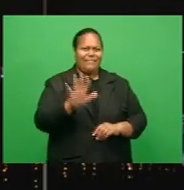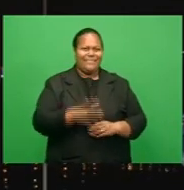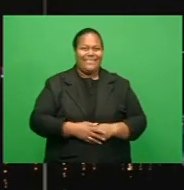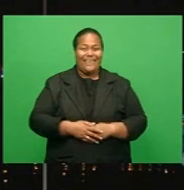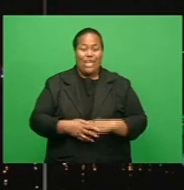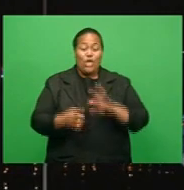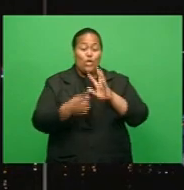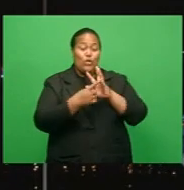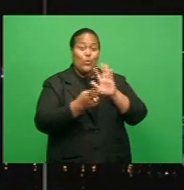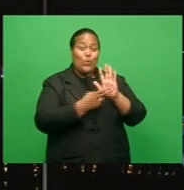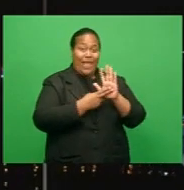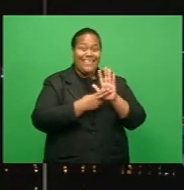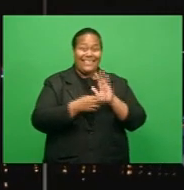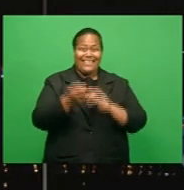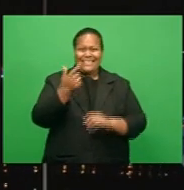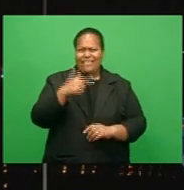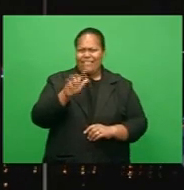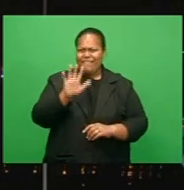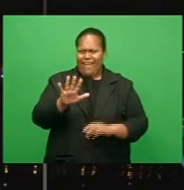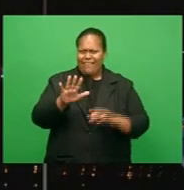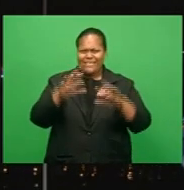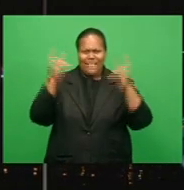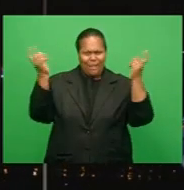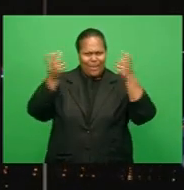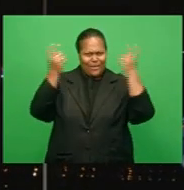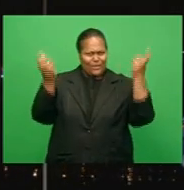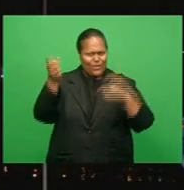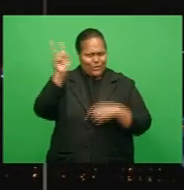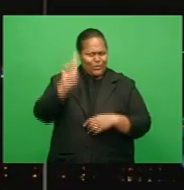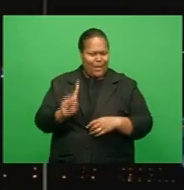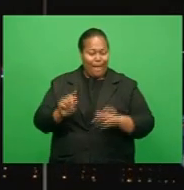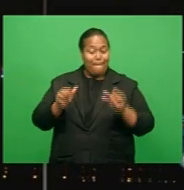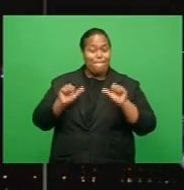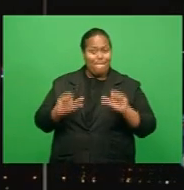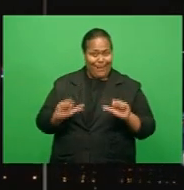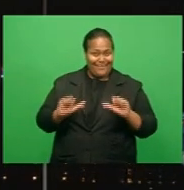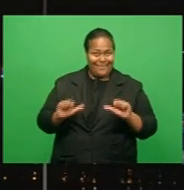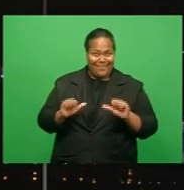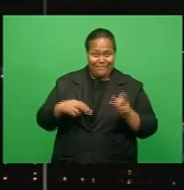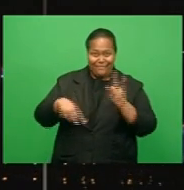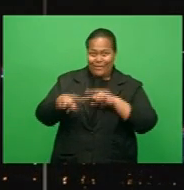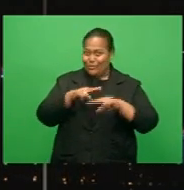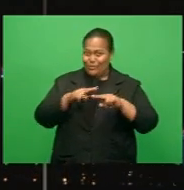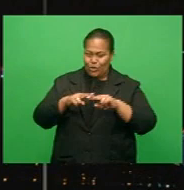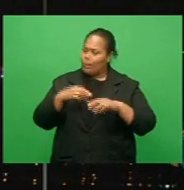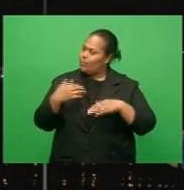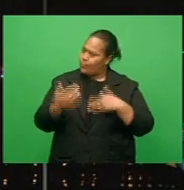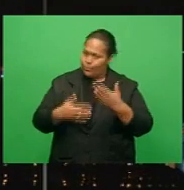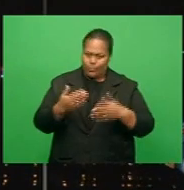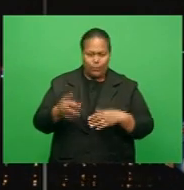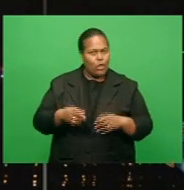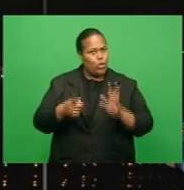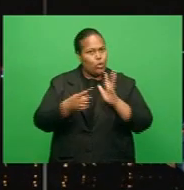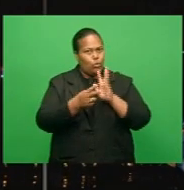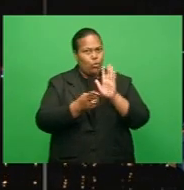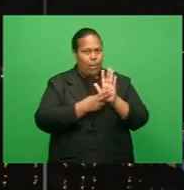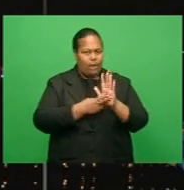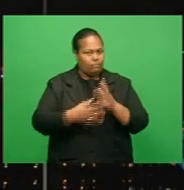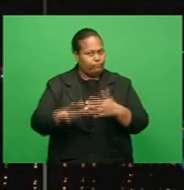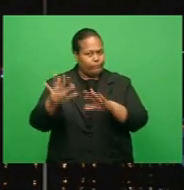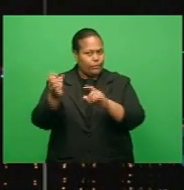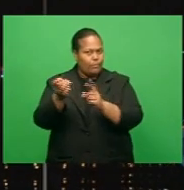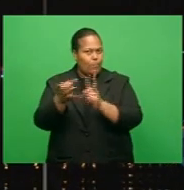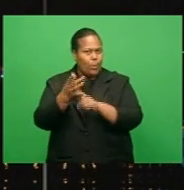UN anniversary commemoration, President Major General retired Chiochi Kondote says the UN played a key role in the development of